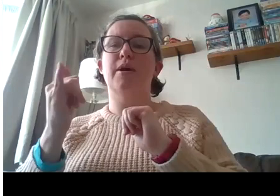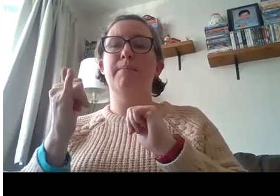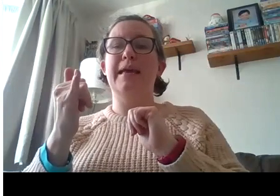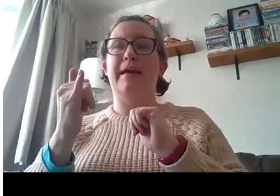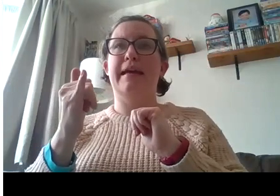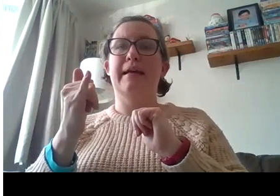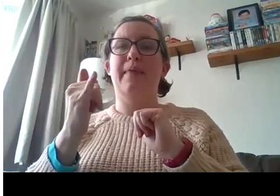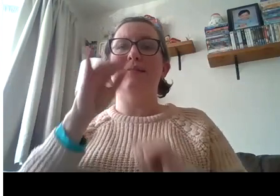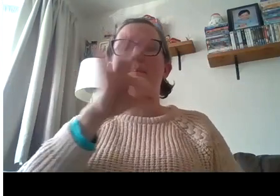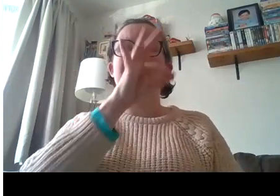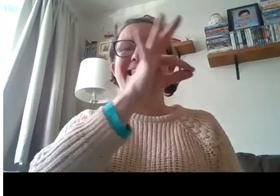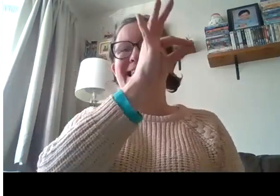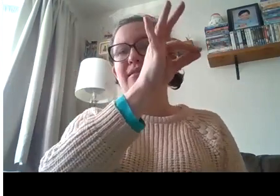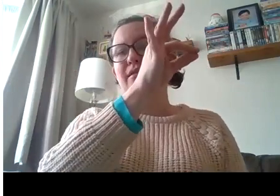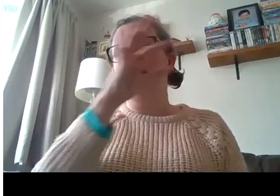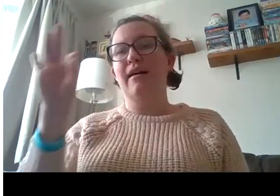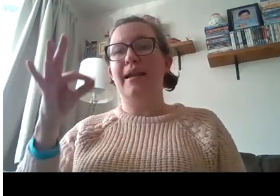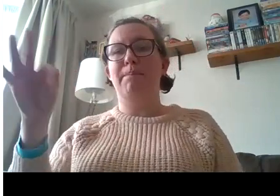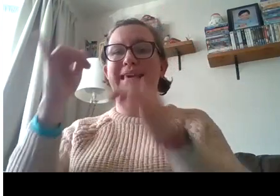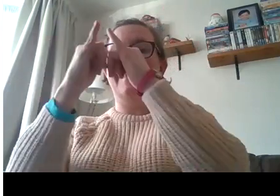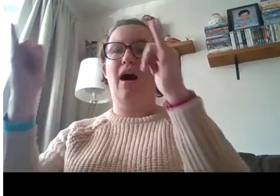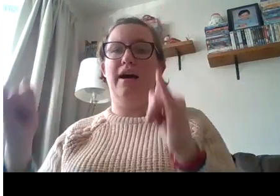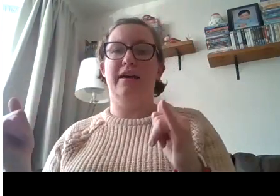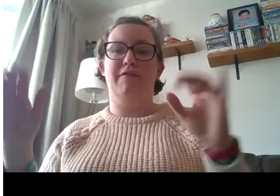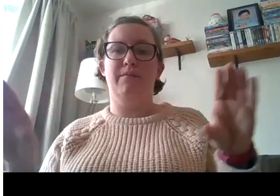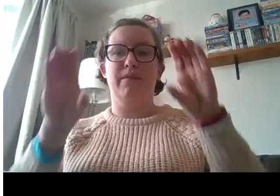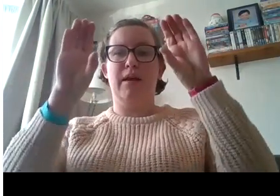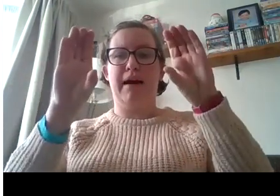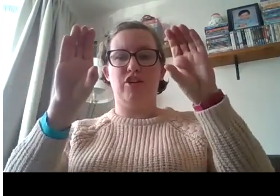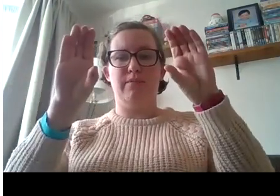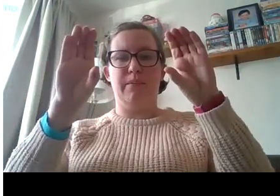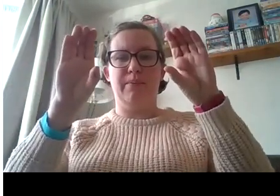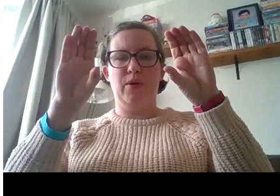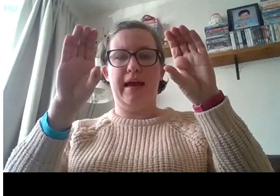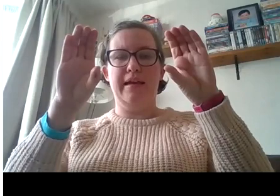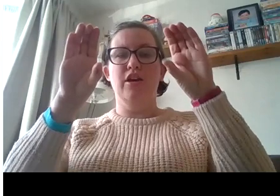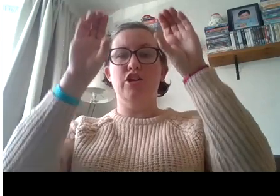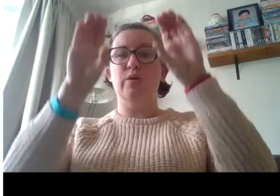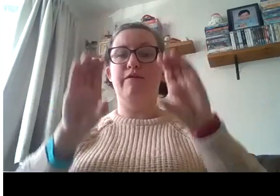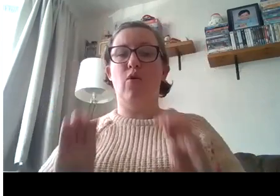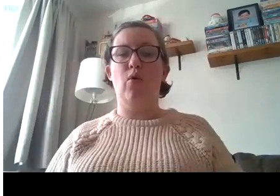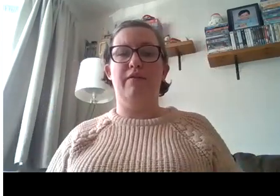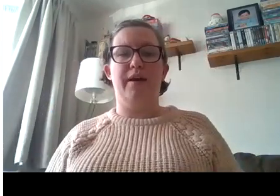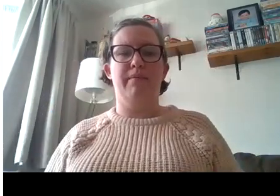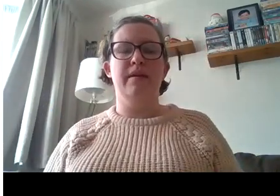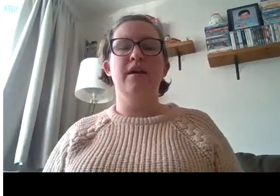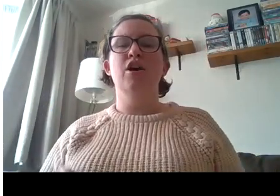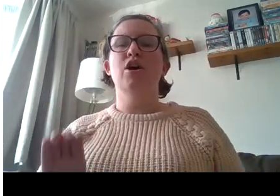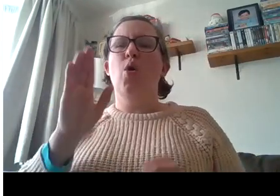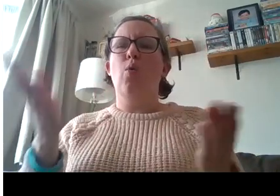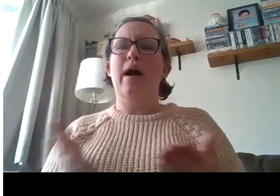home. So maybe there's a bee and a beehive, and match them up. Okay, you're going to do it for all of